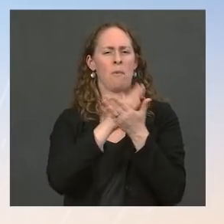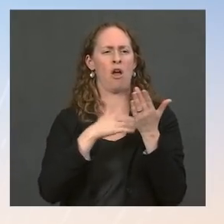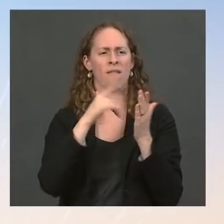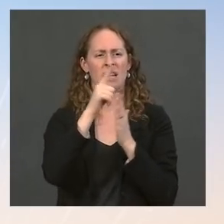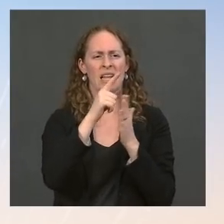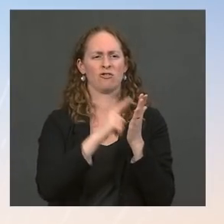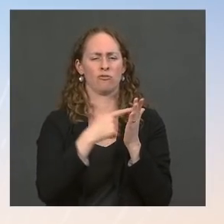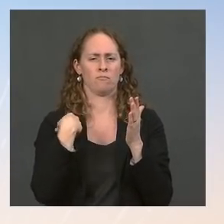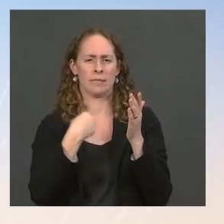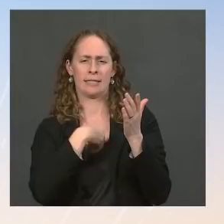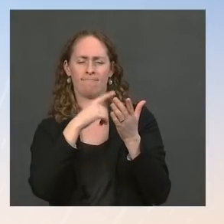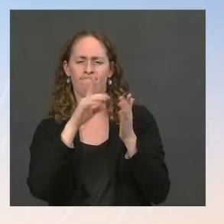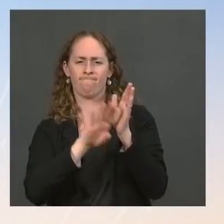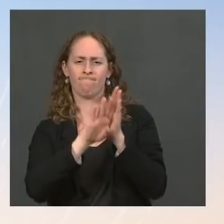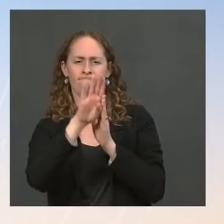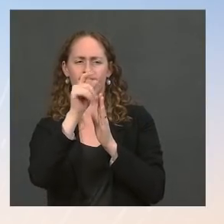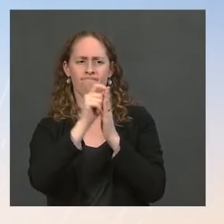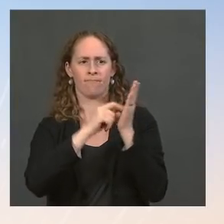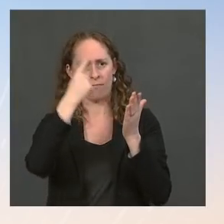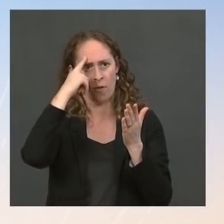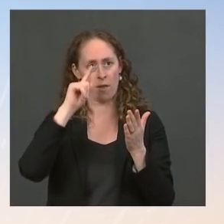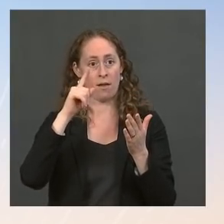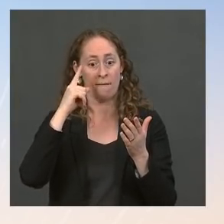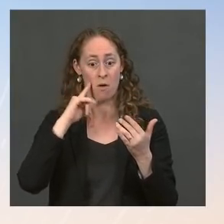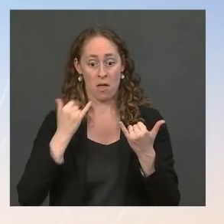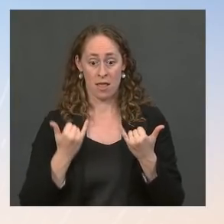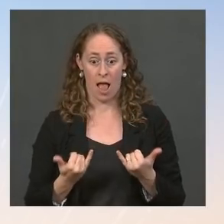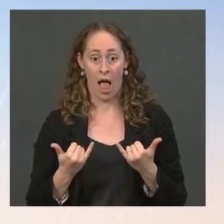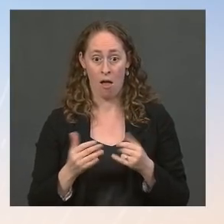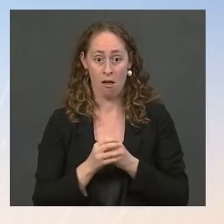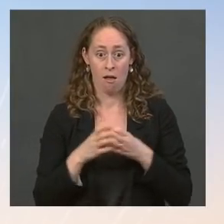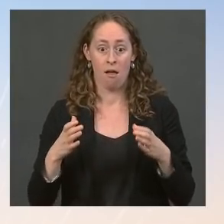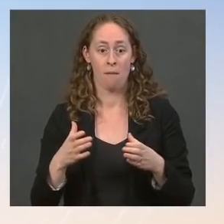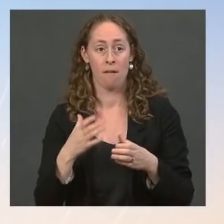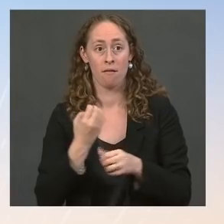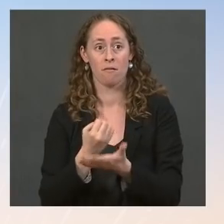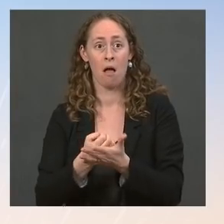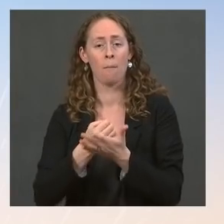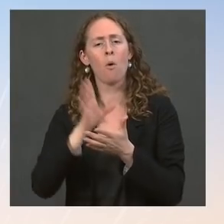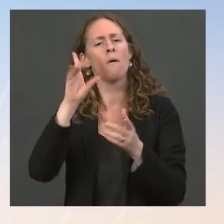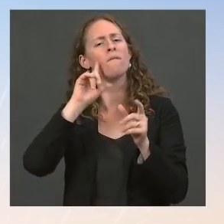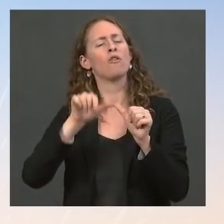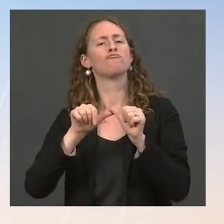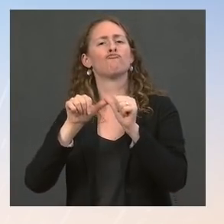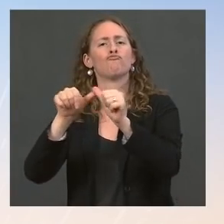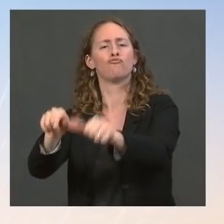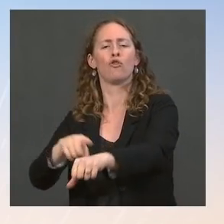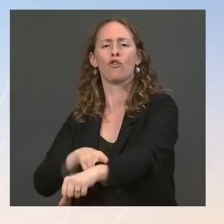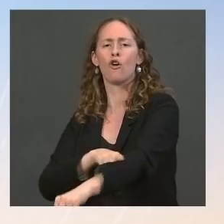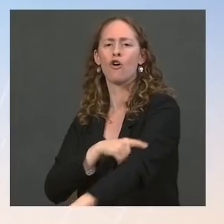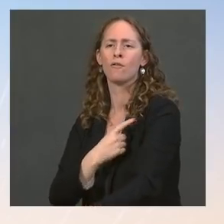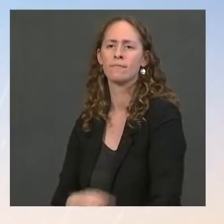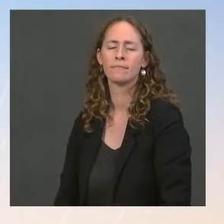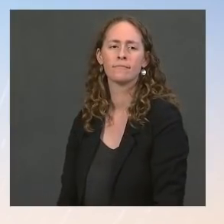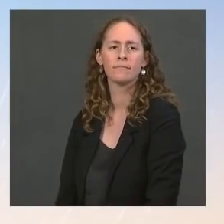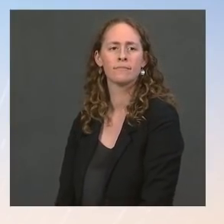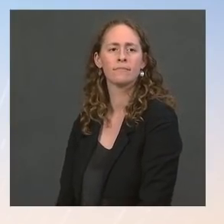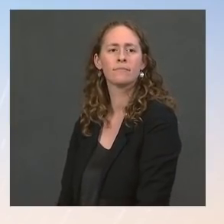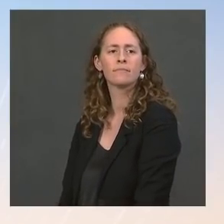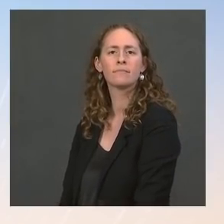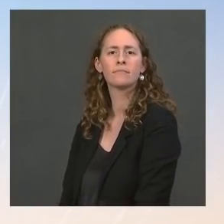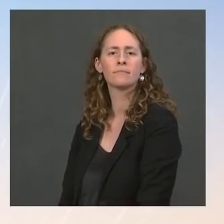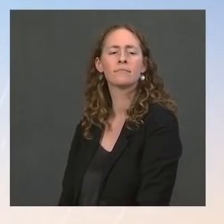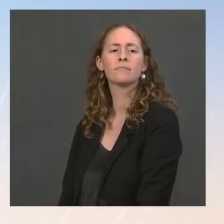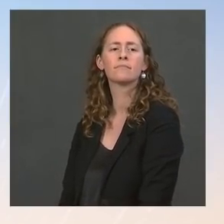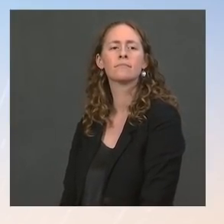not designed to inject immediate stimulus into the economy. And lastly, what is the president's message to especially